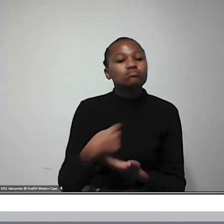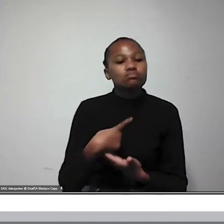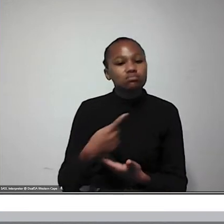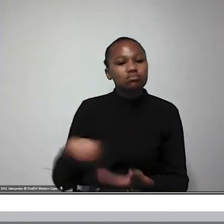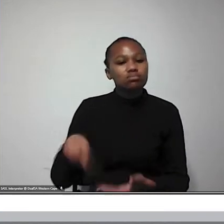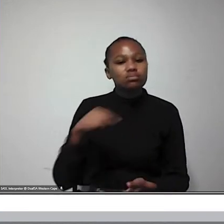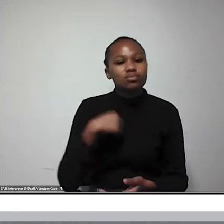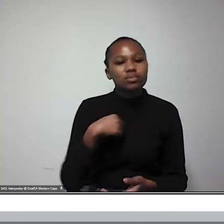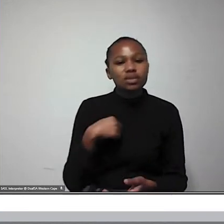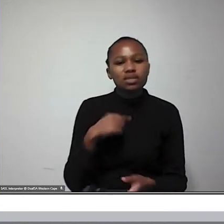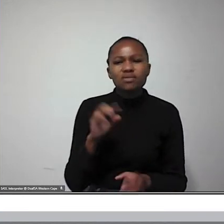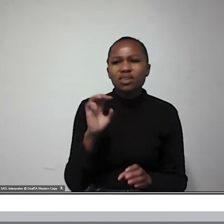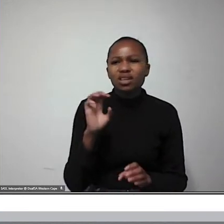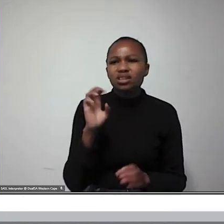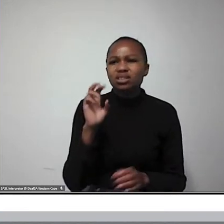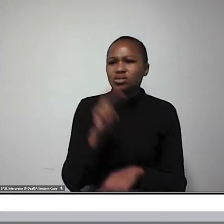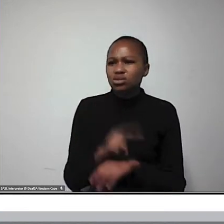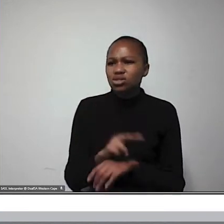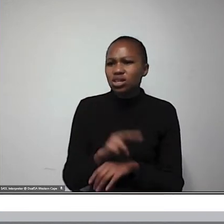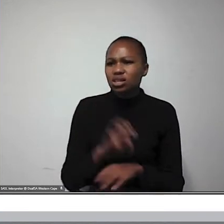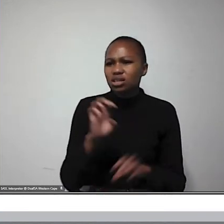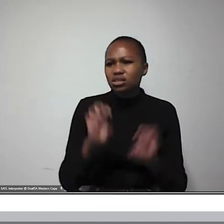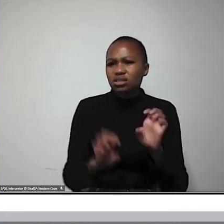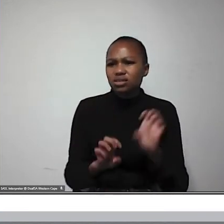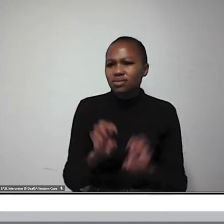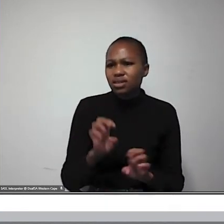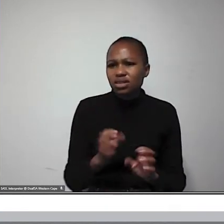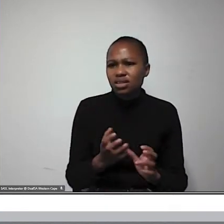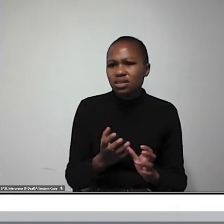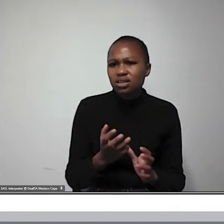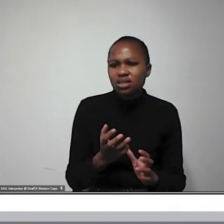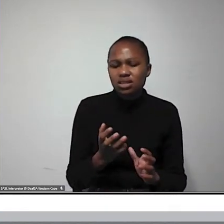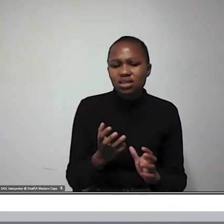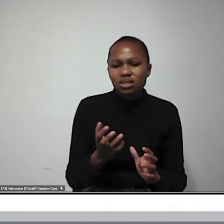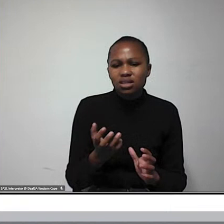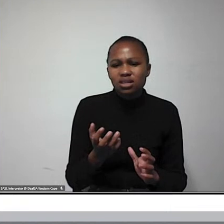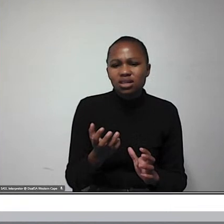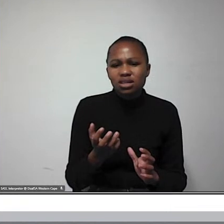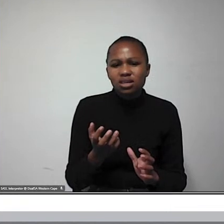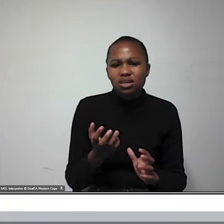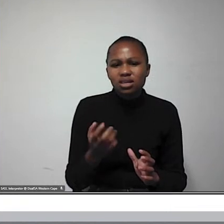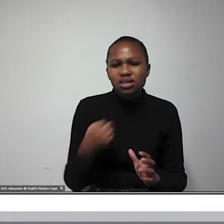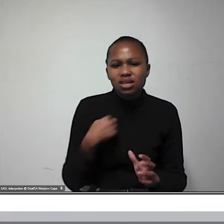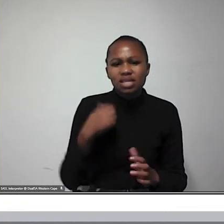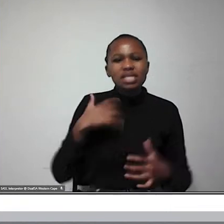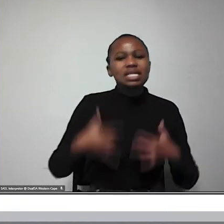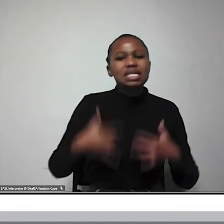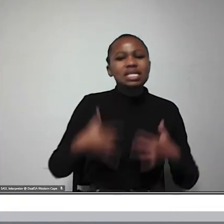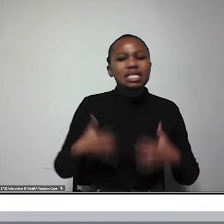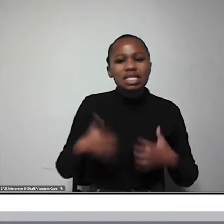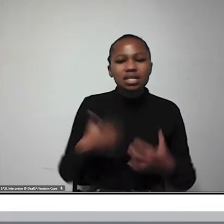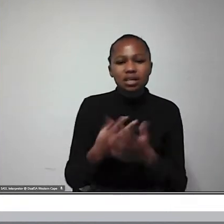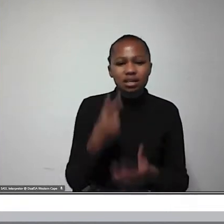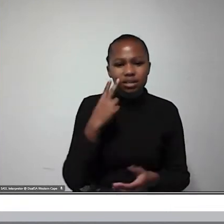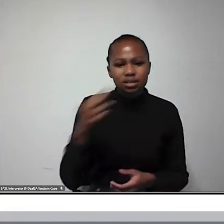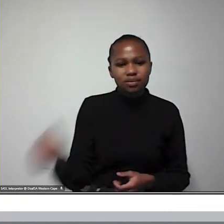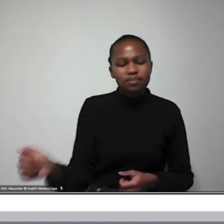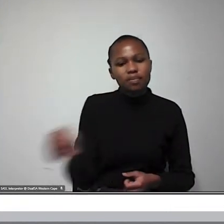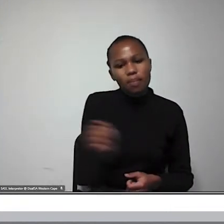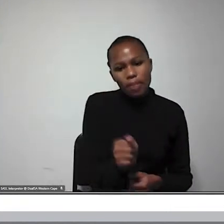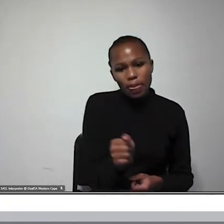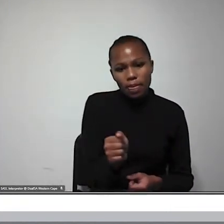survey of businesses that WESCO conducted in terms of a go. And I'd be interested to see the employment numbers as